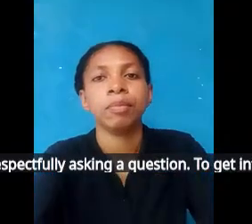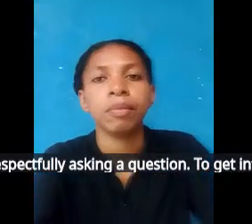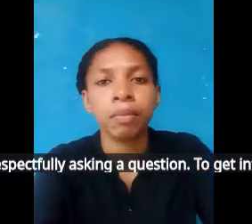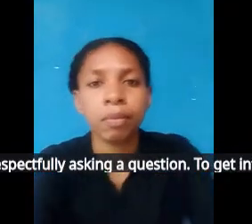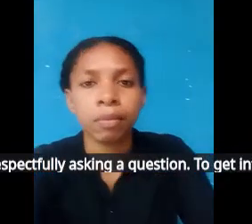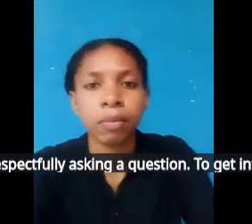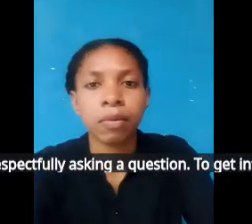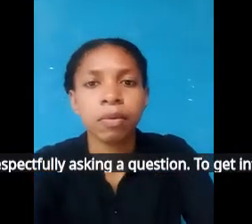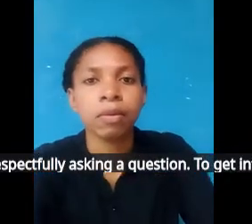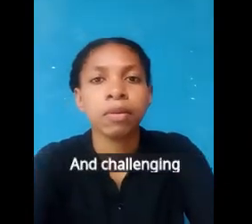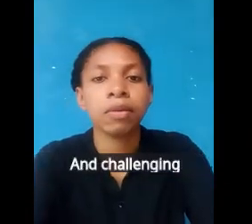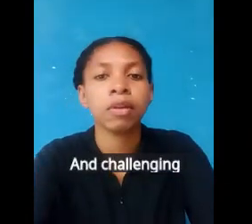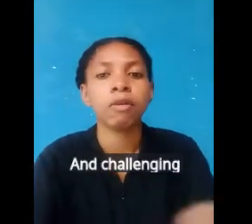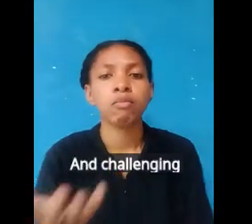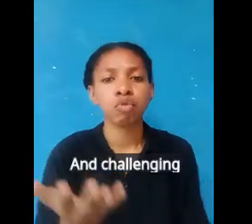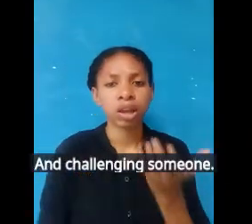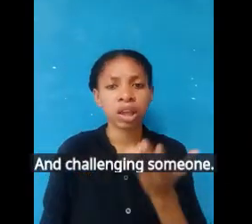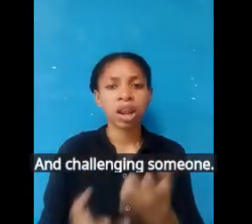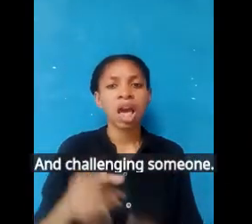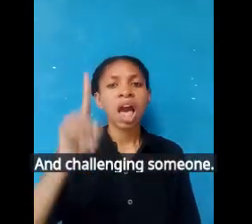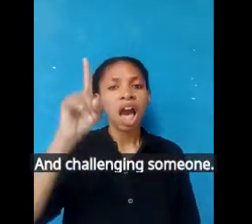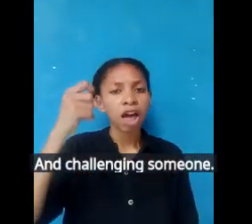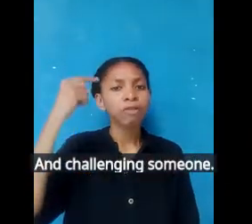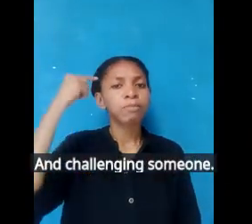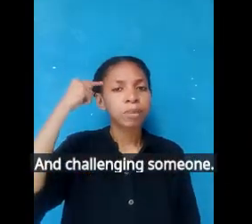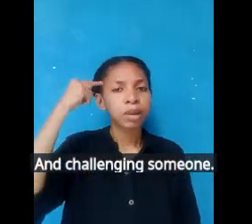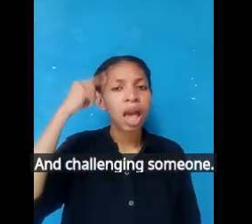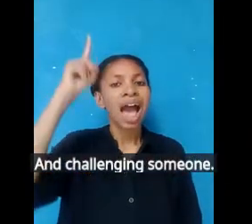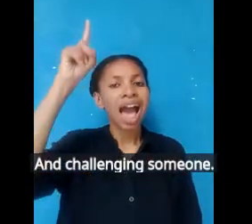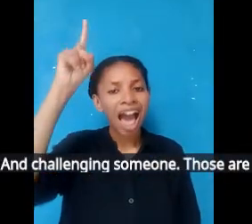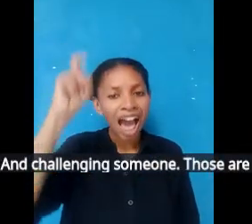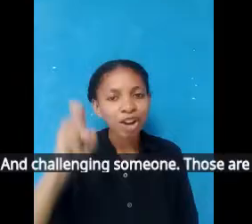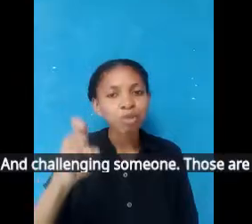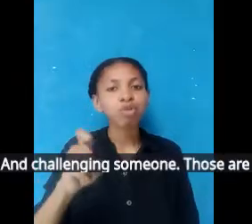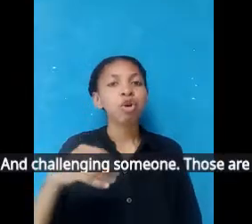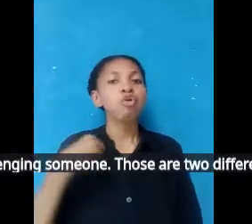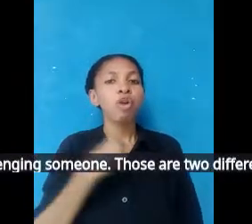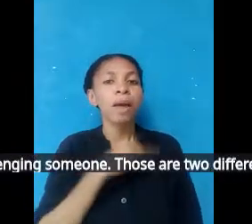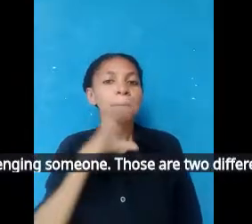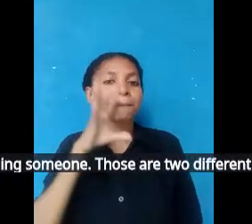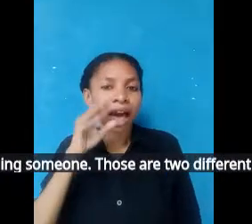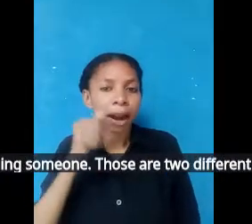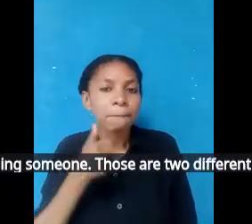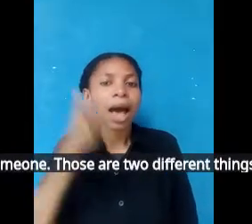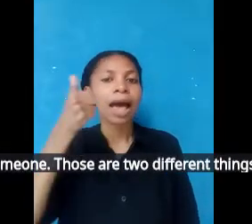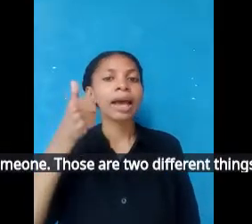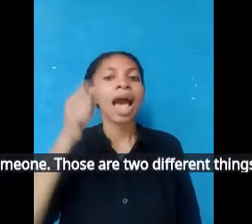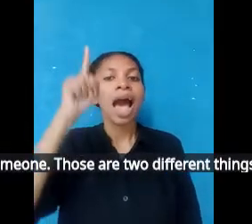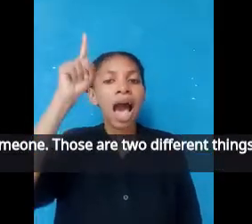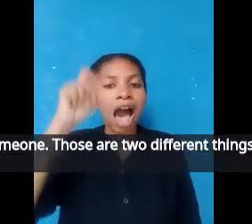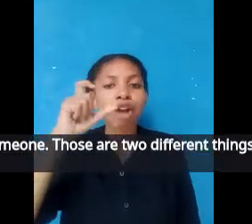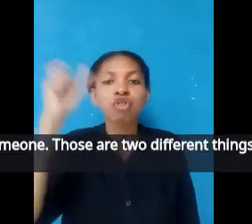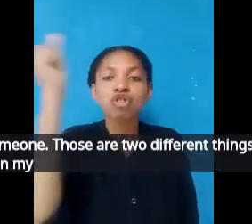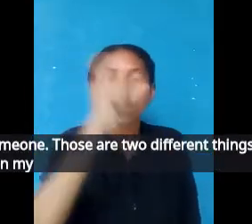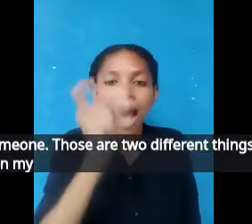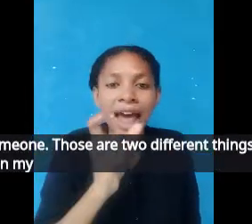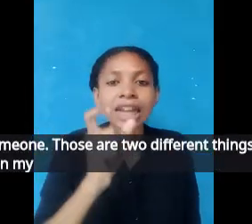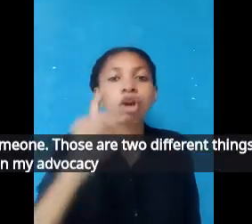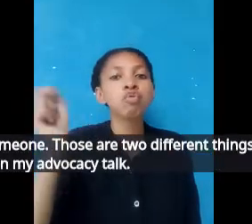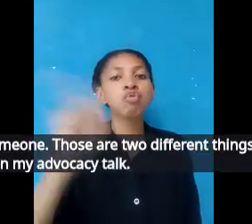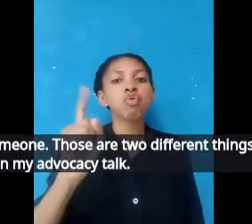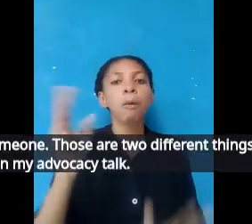and challenging someone. Those are two different things. That's one of the things I talk about in my advocacy